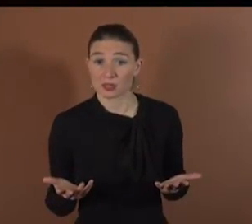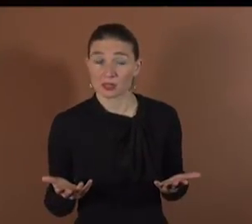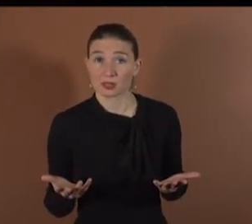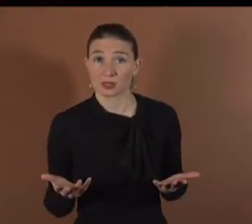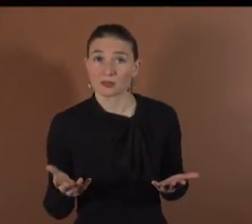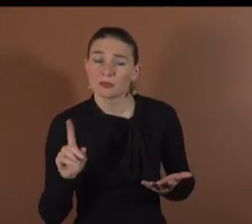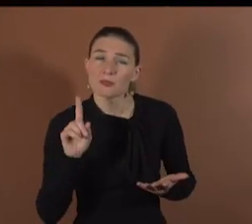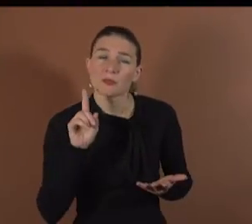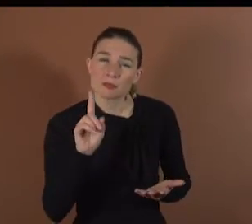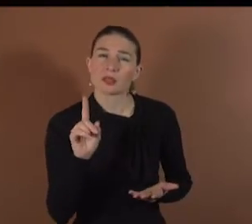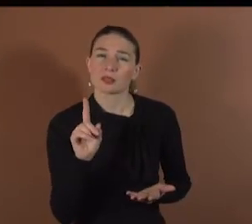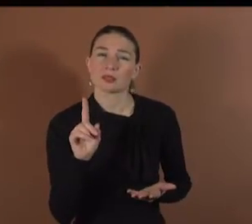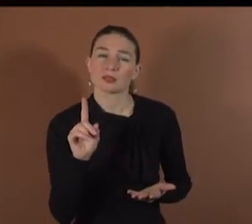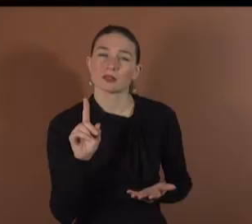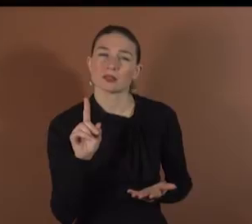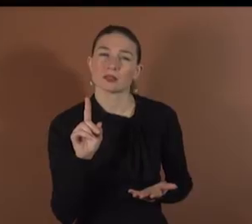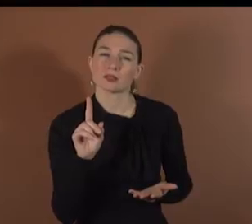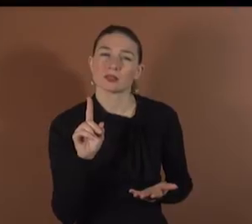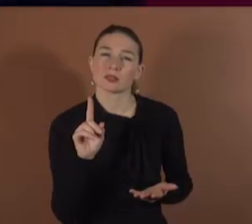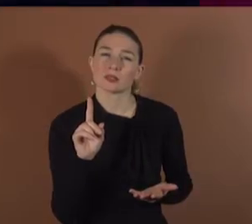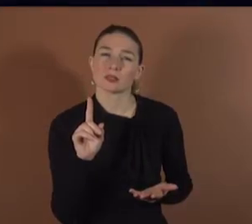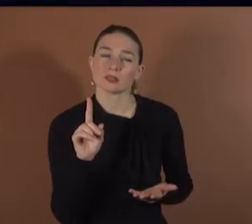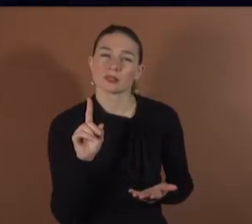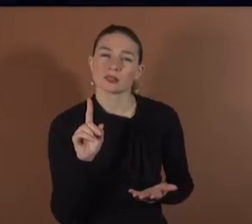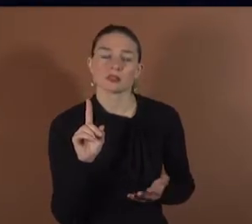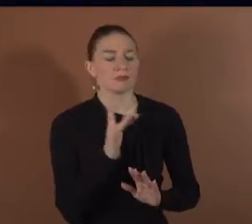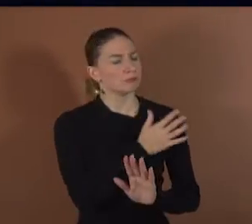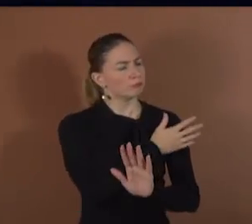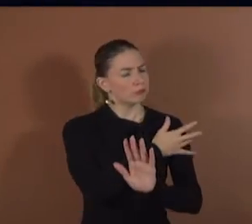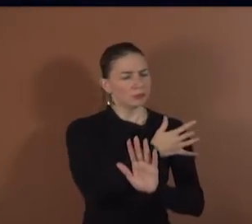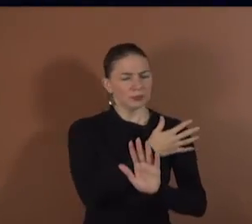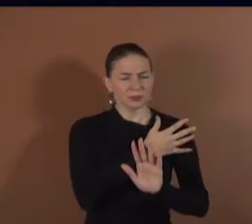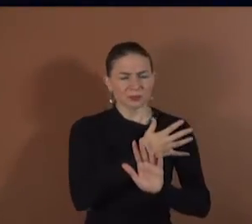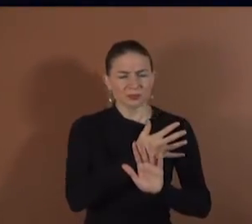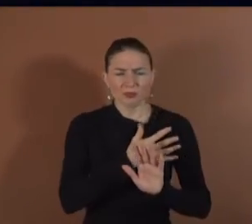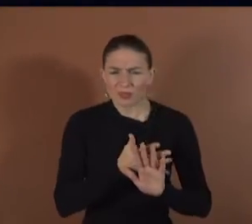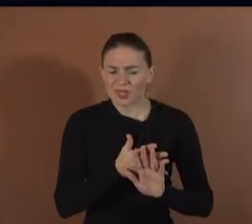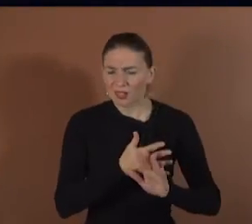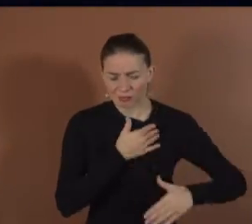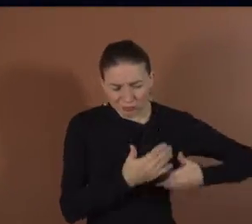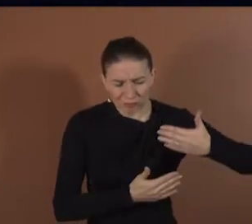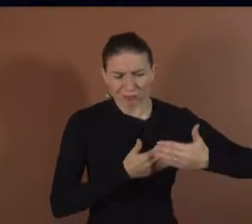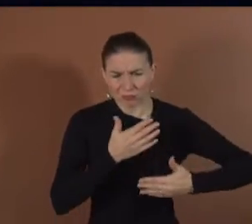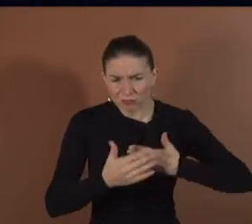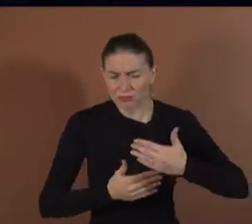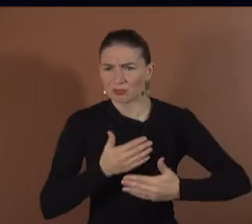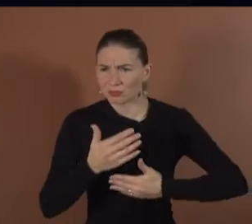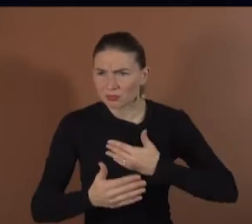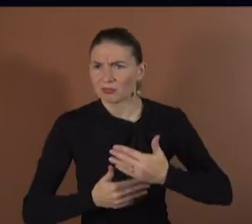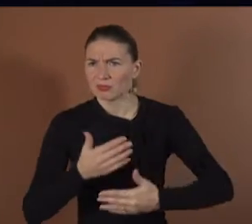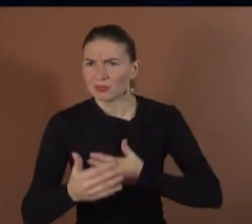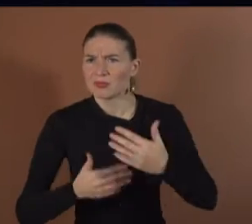to understand what is at stake also calls on all of us to exhibit high levels of personal